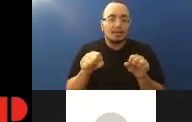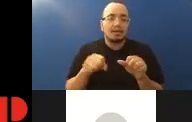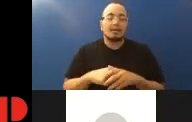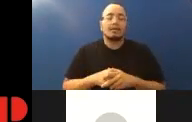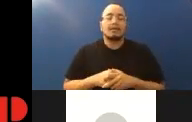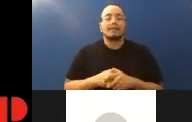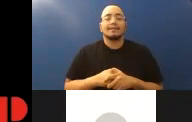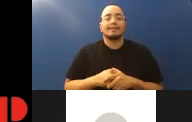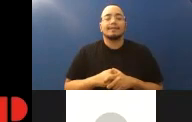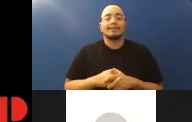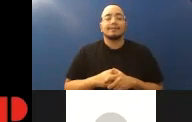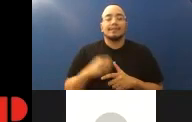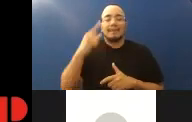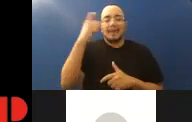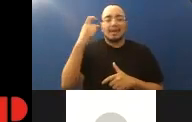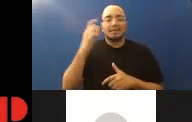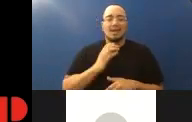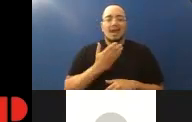Yeah, because the movement needs everybody.